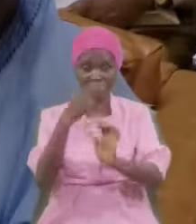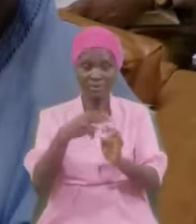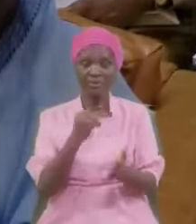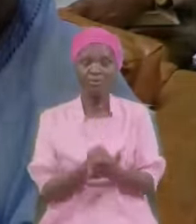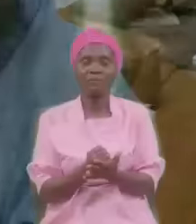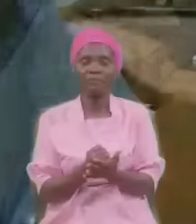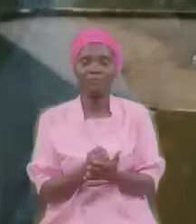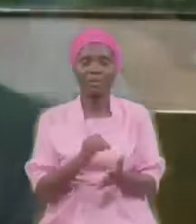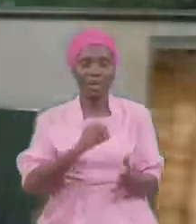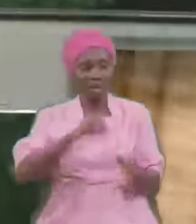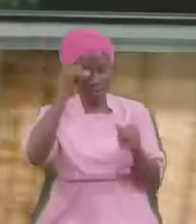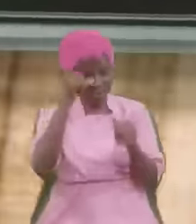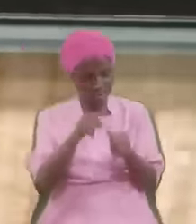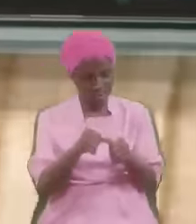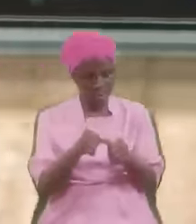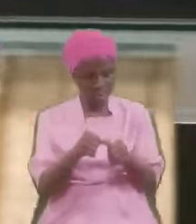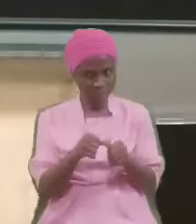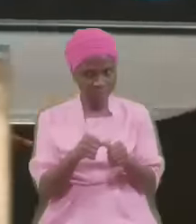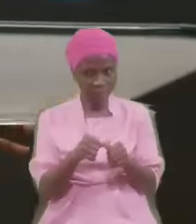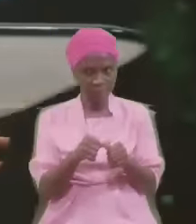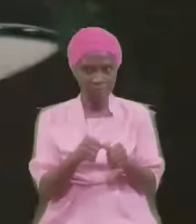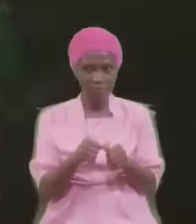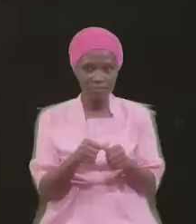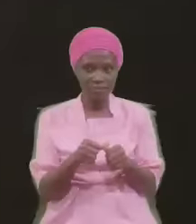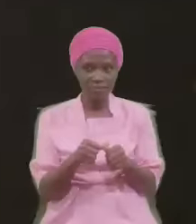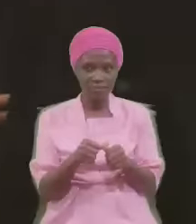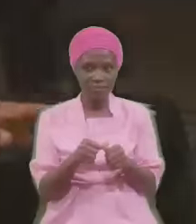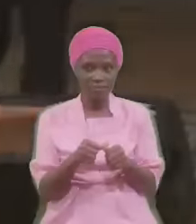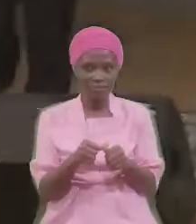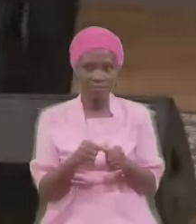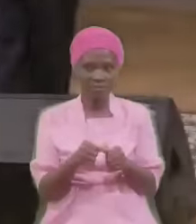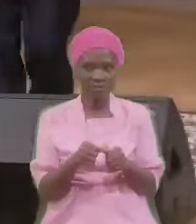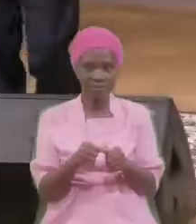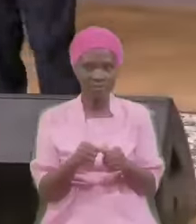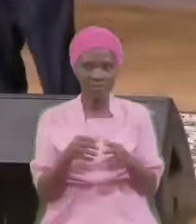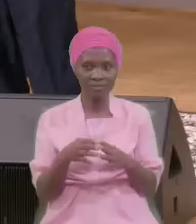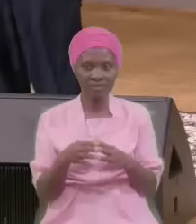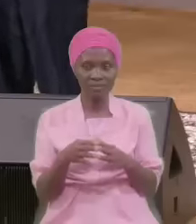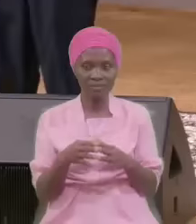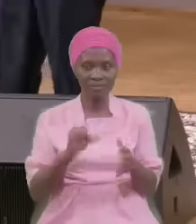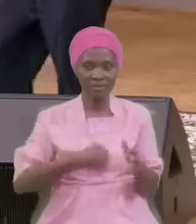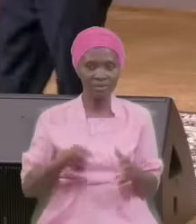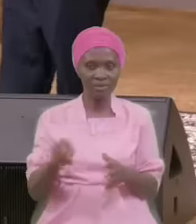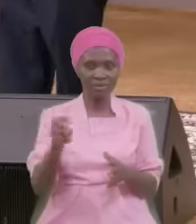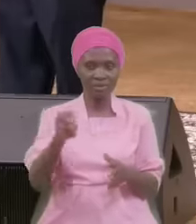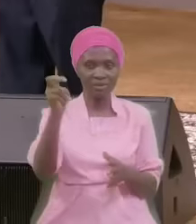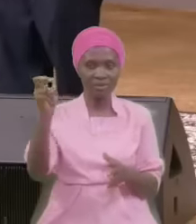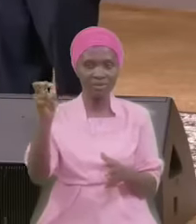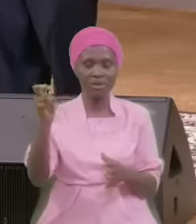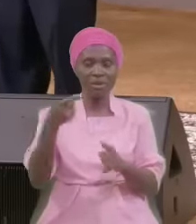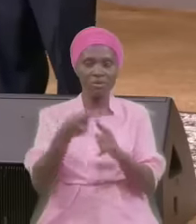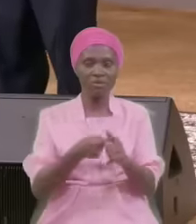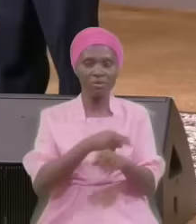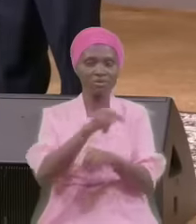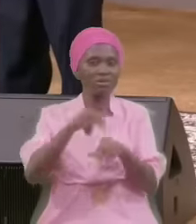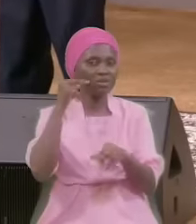I remember I was, you know, traveling from Nigeria to, I think, US or somewhere.